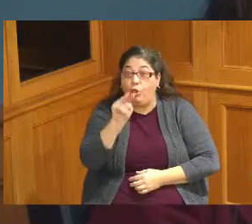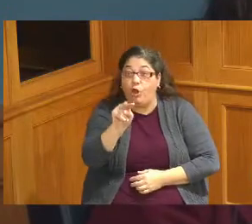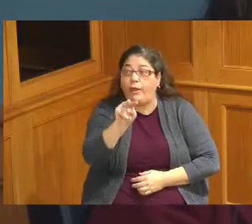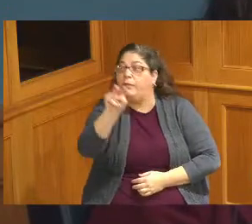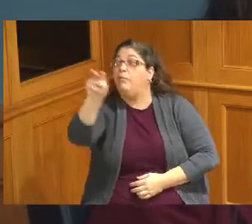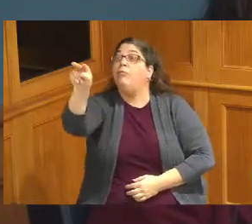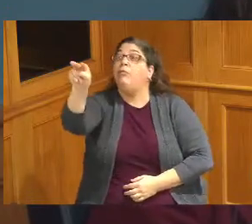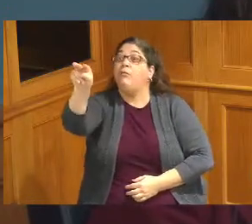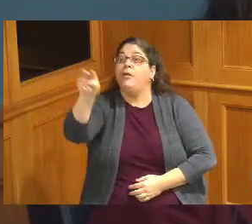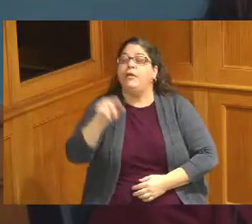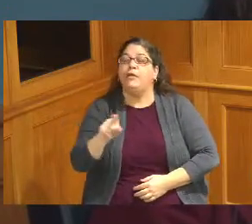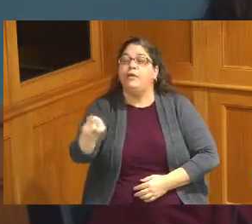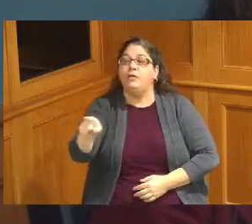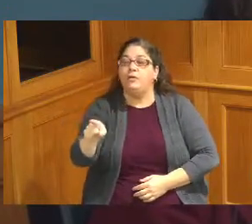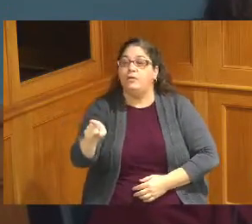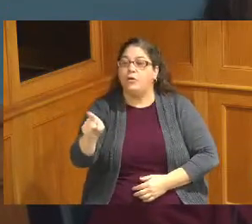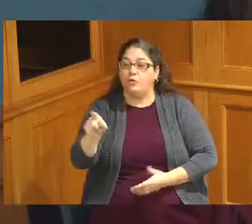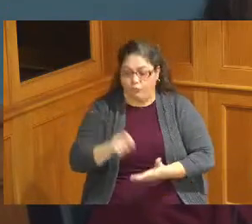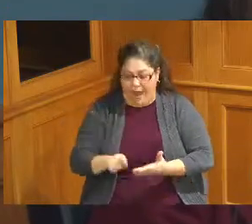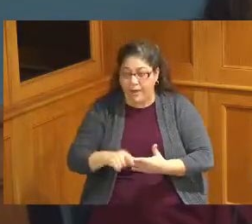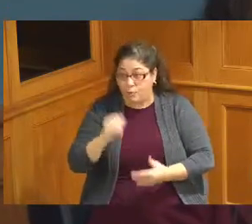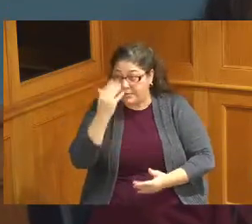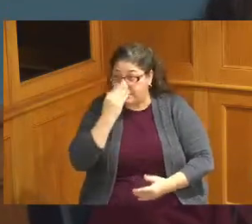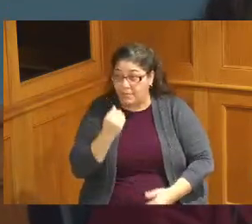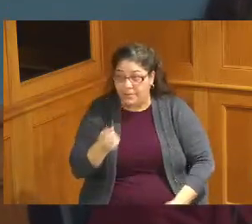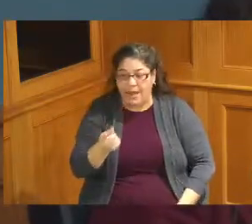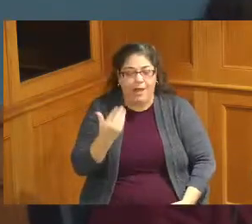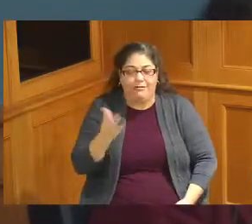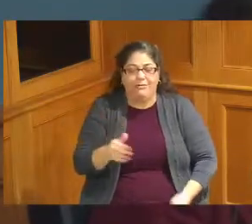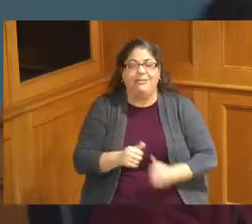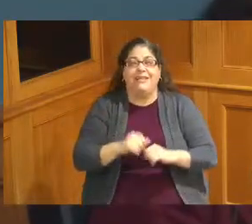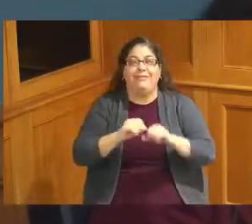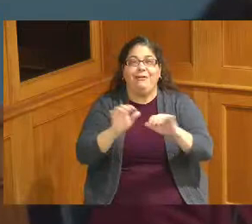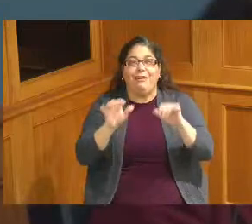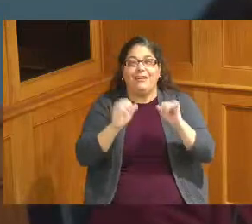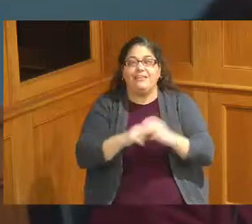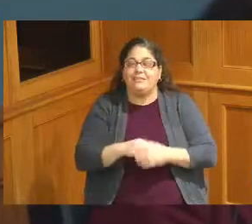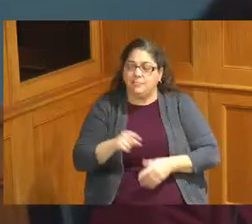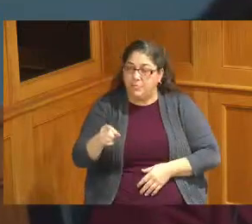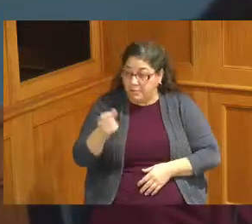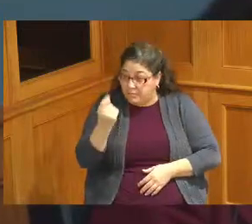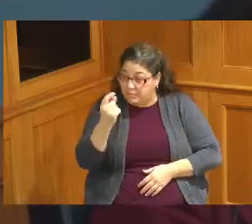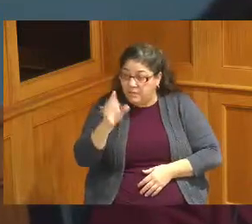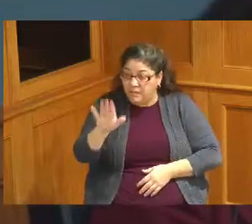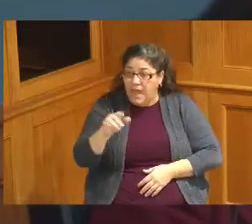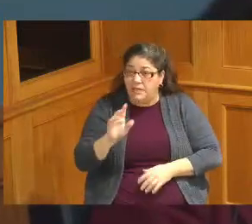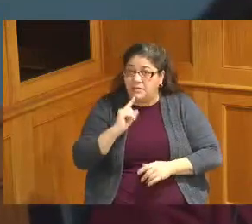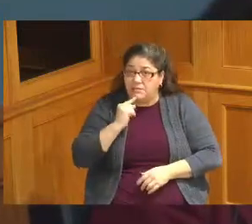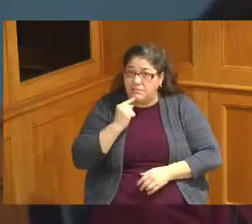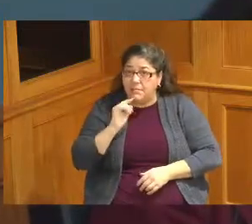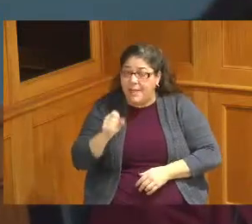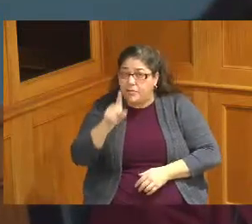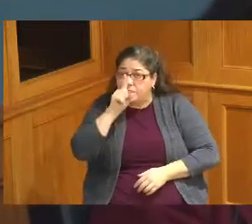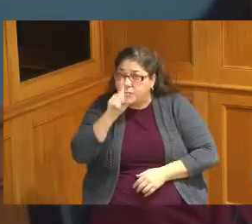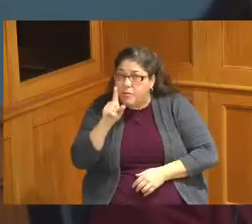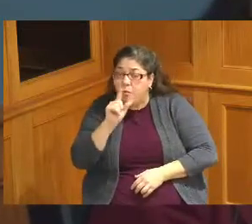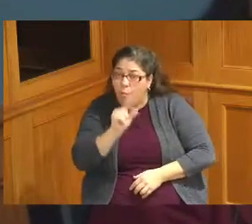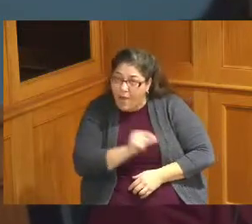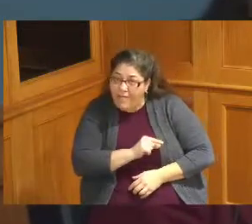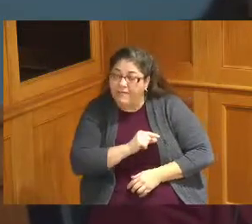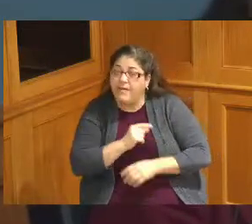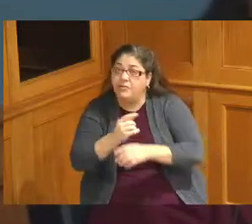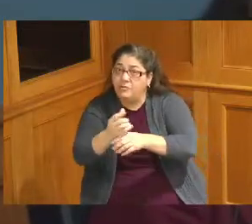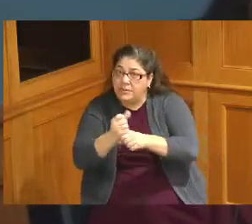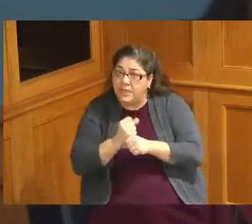both of you guys are writing or sleeping or something. No, I'm just kidding. So it's pretty intensive to make sure that they qualify before